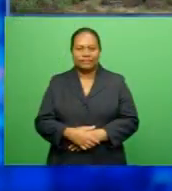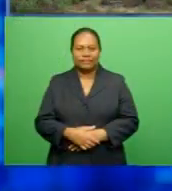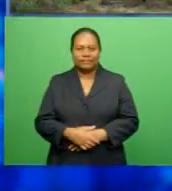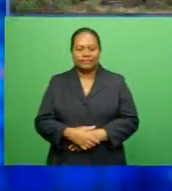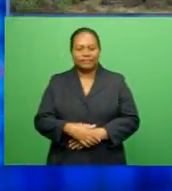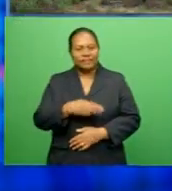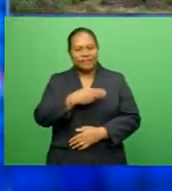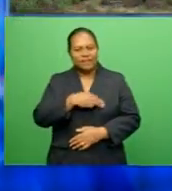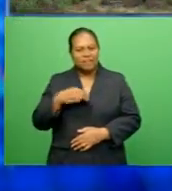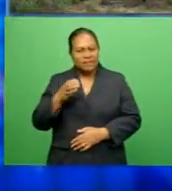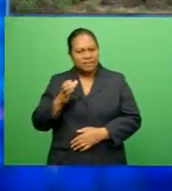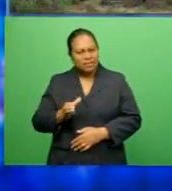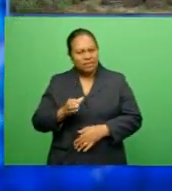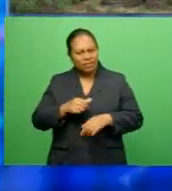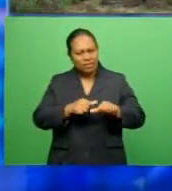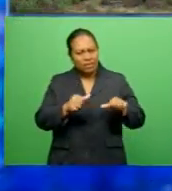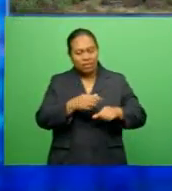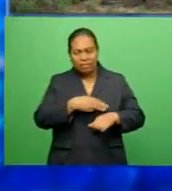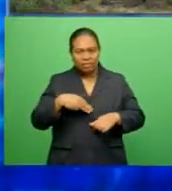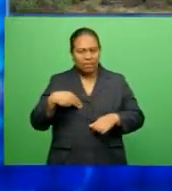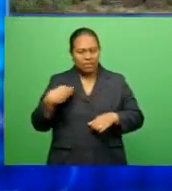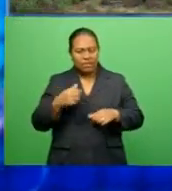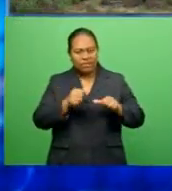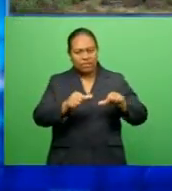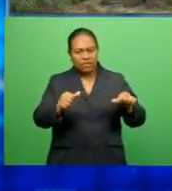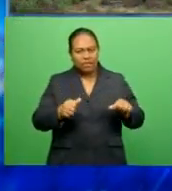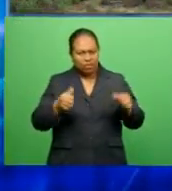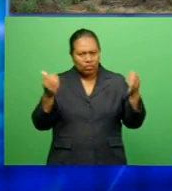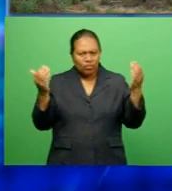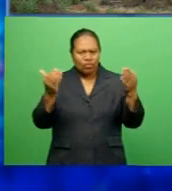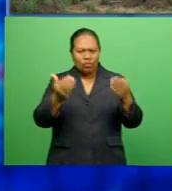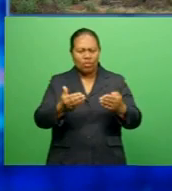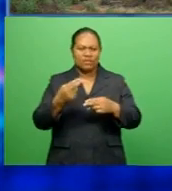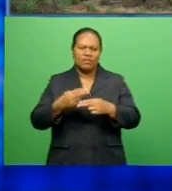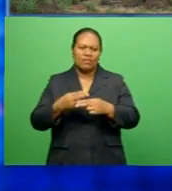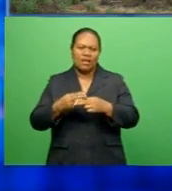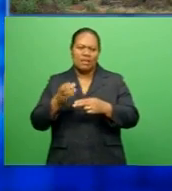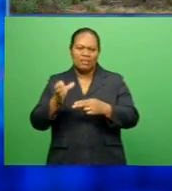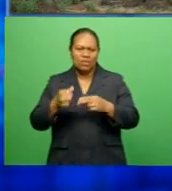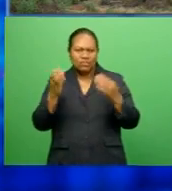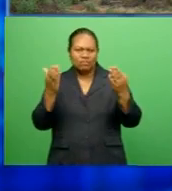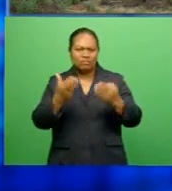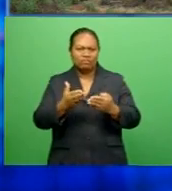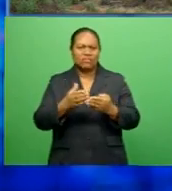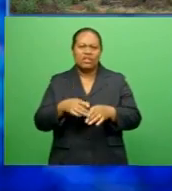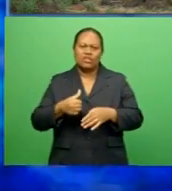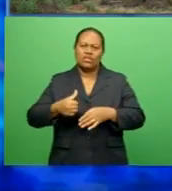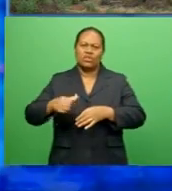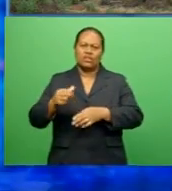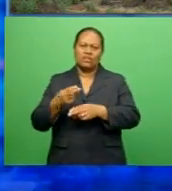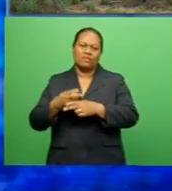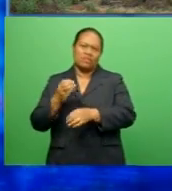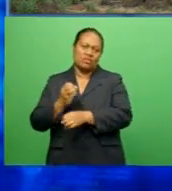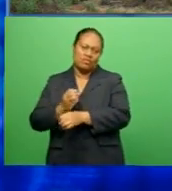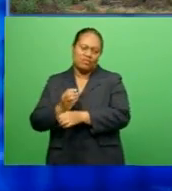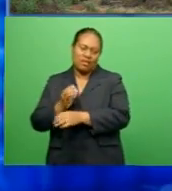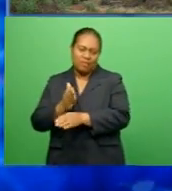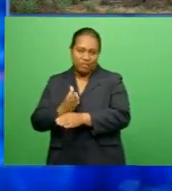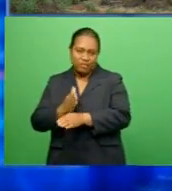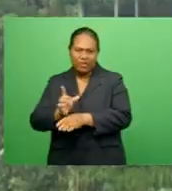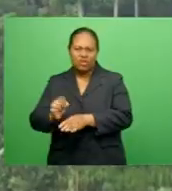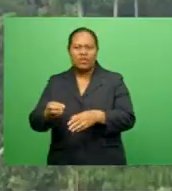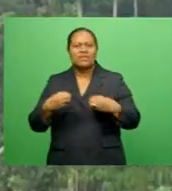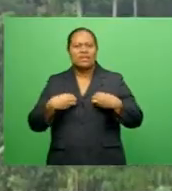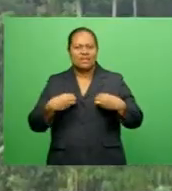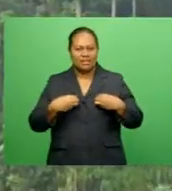The Ministry of Agriculture is calling on farmers to focus their efforts on commercializing their farms and operating them as a business. Minister